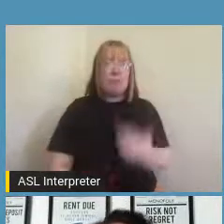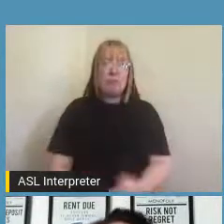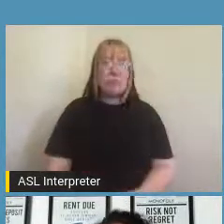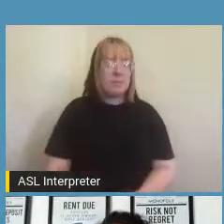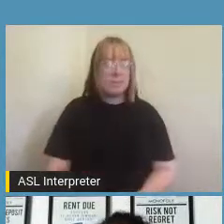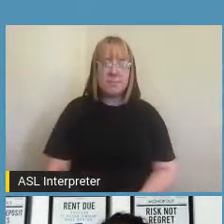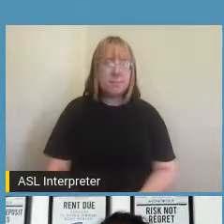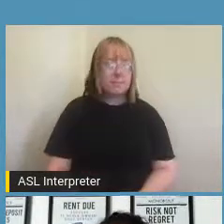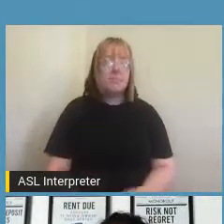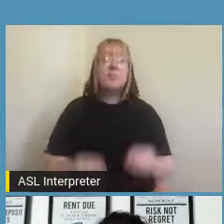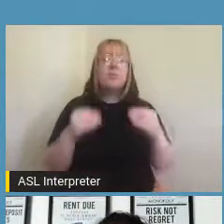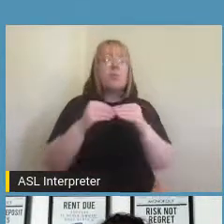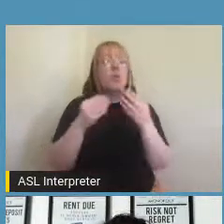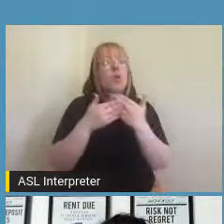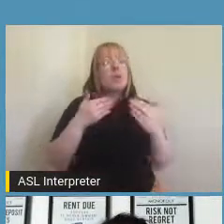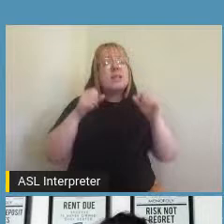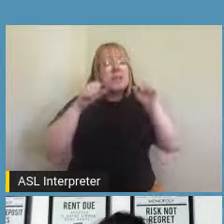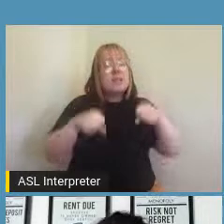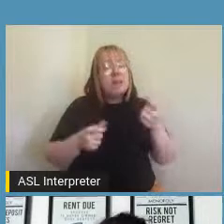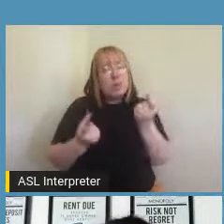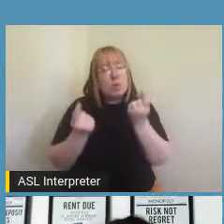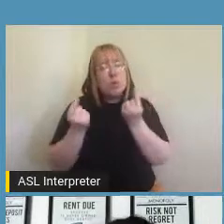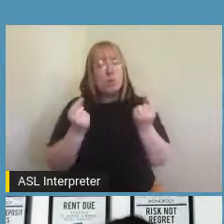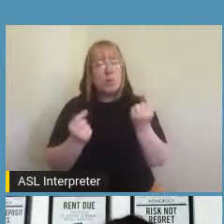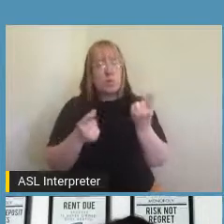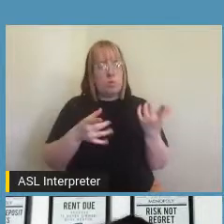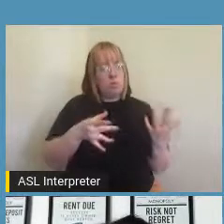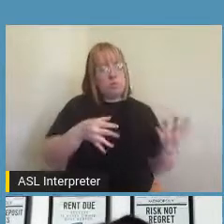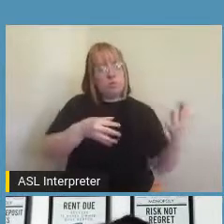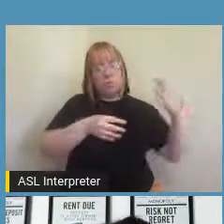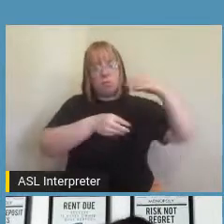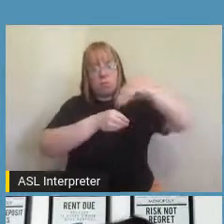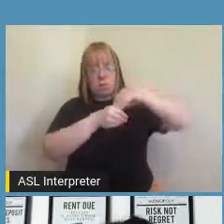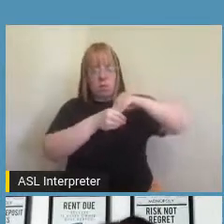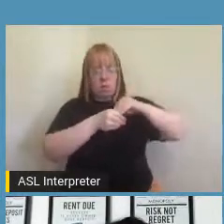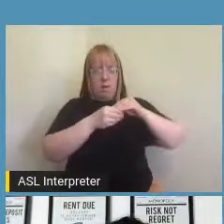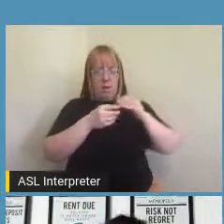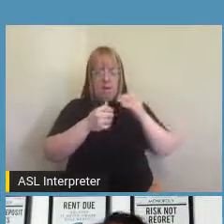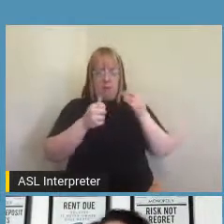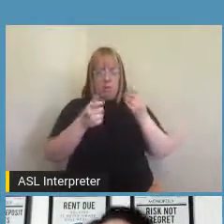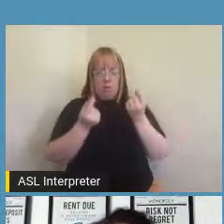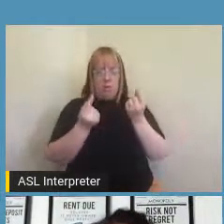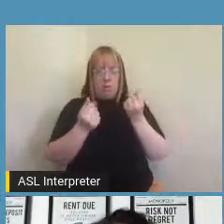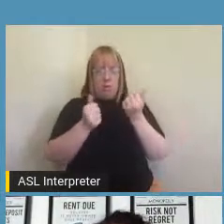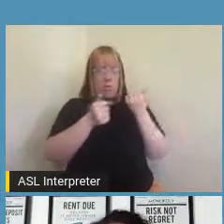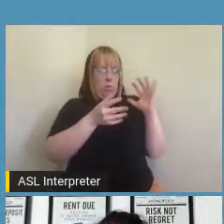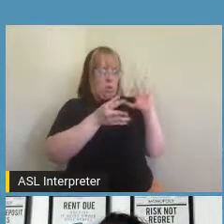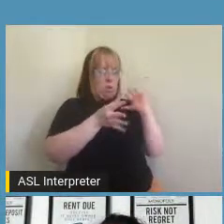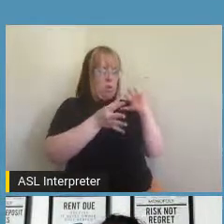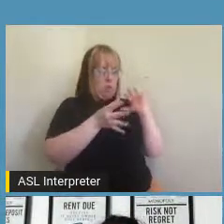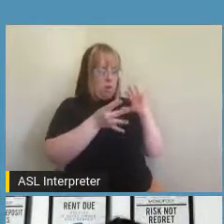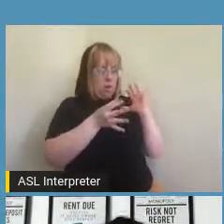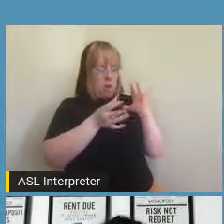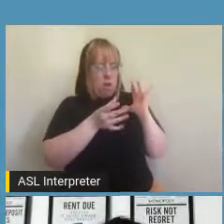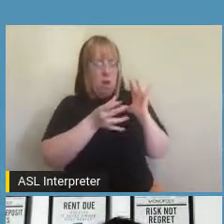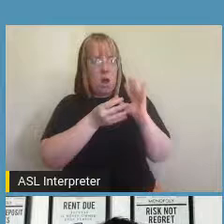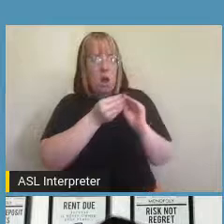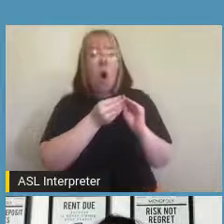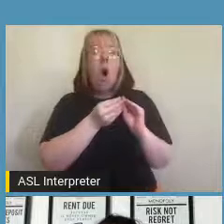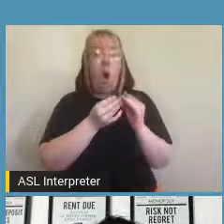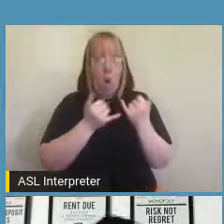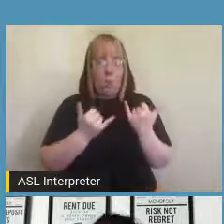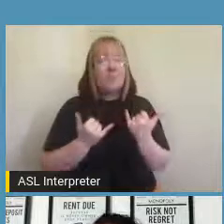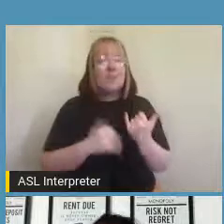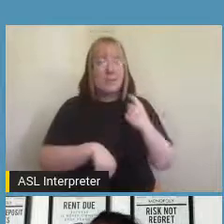do to think thoughtfully about pre-production, it really is kind of the heartbeat in the base for how we have to think about how we are setting